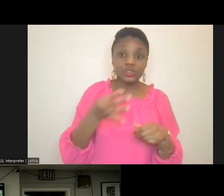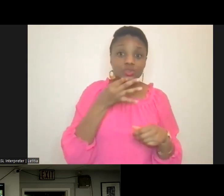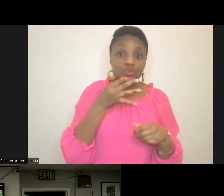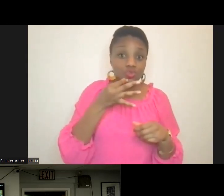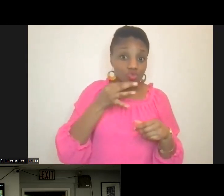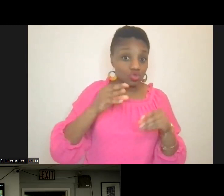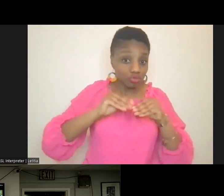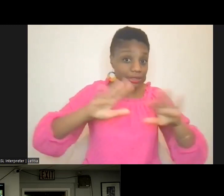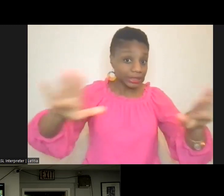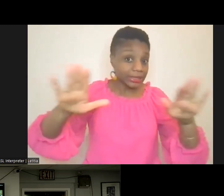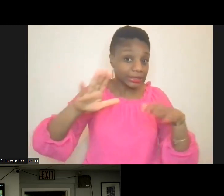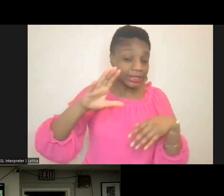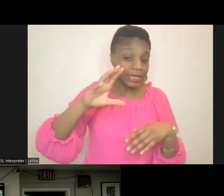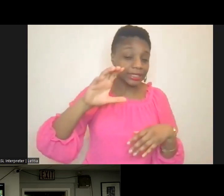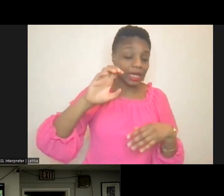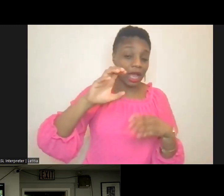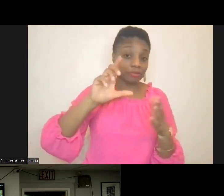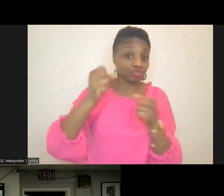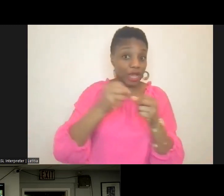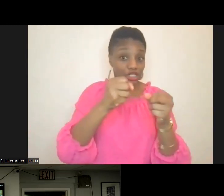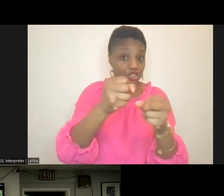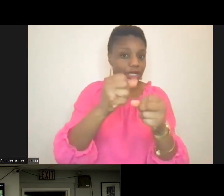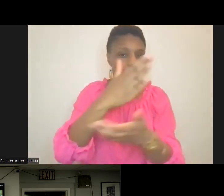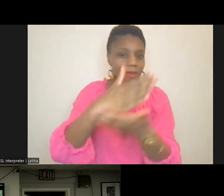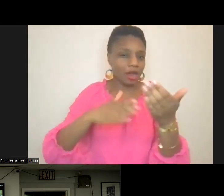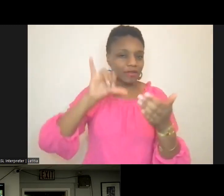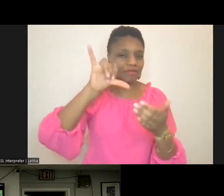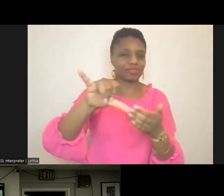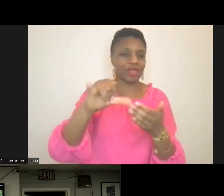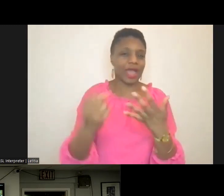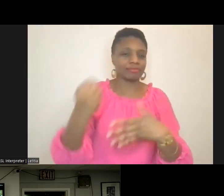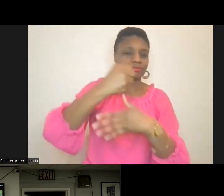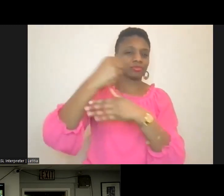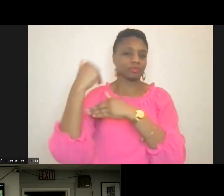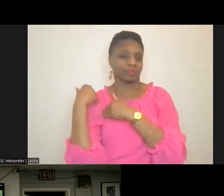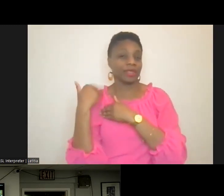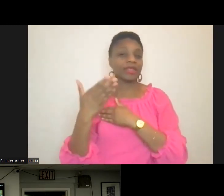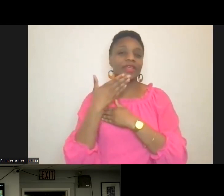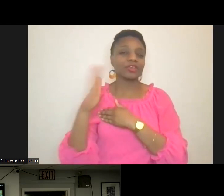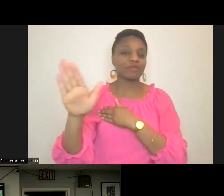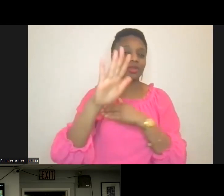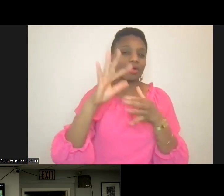EJ strategy is an important part of this undertaking. Thank you for your comments."